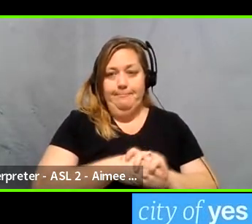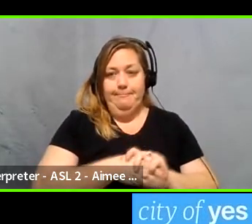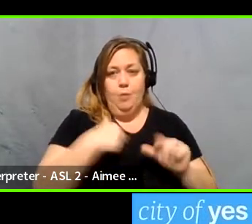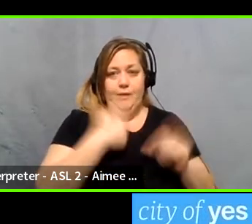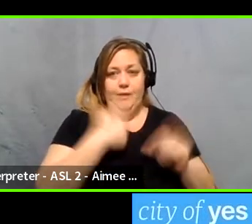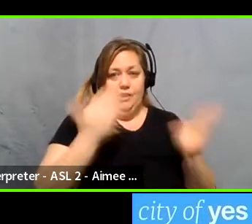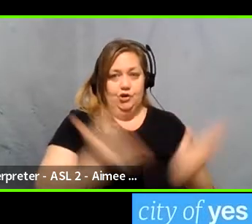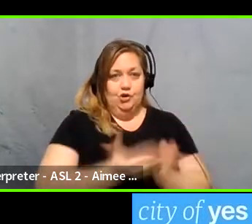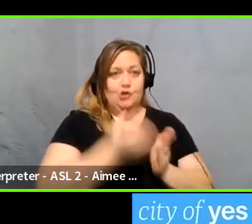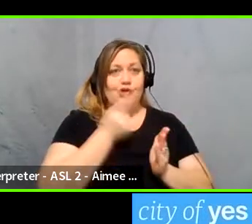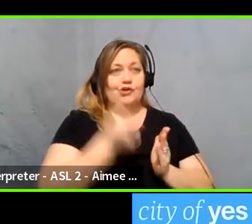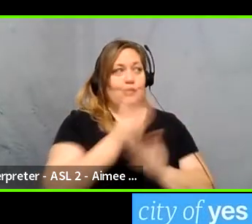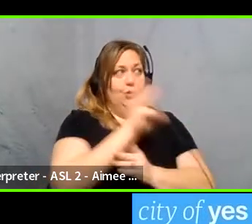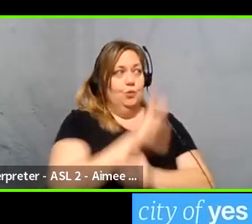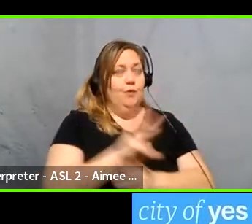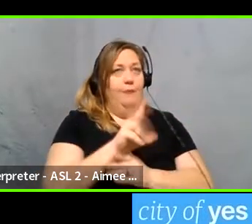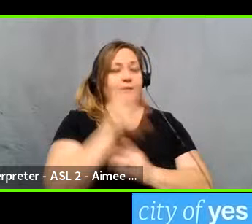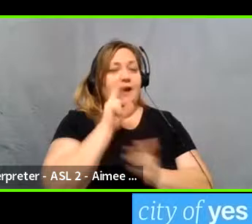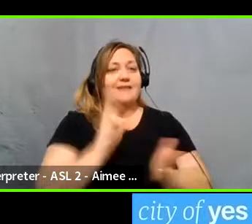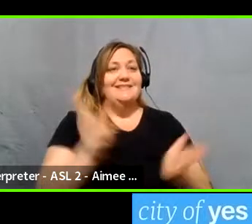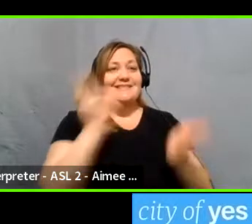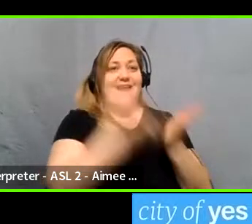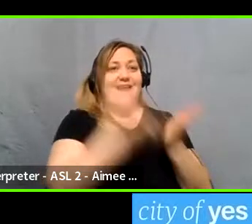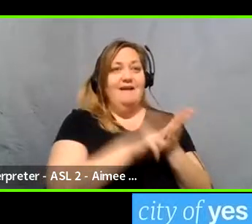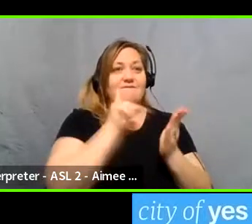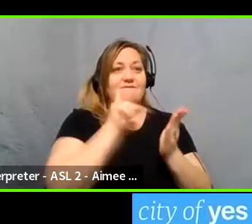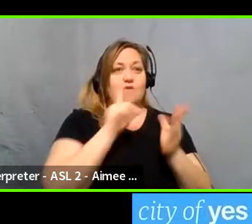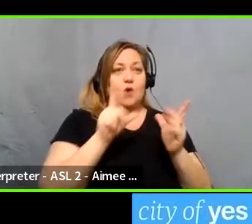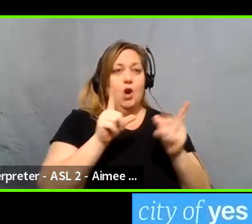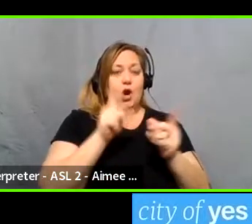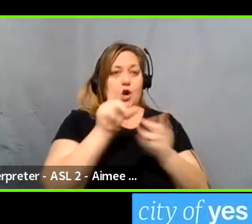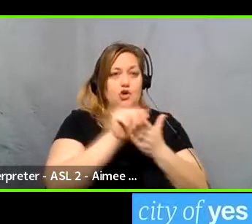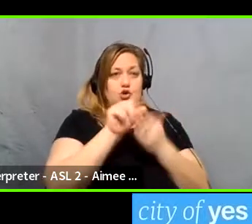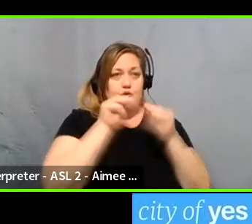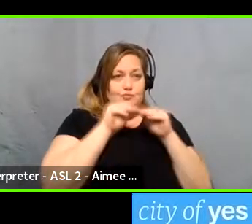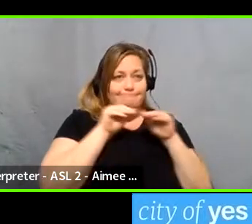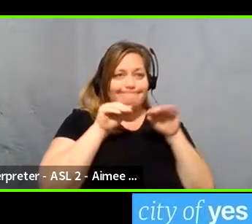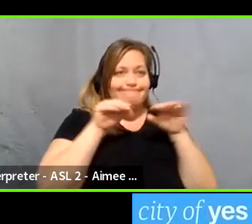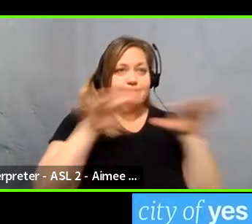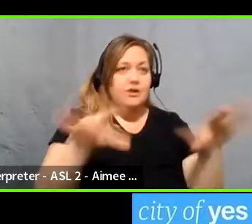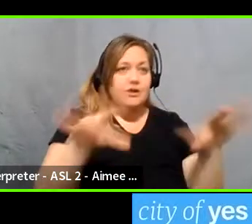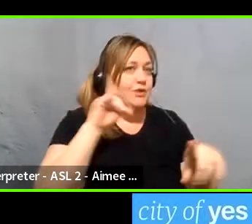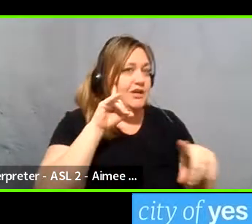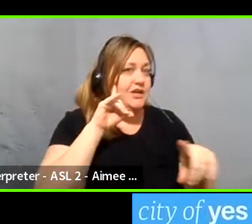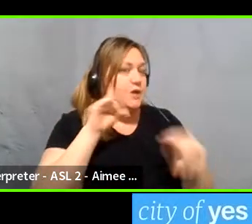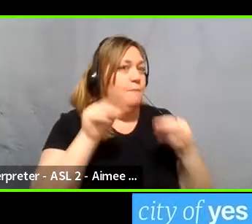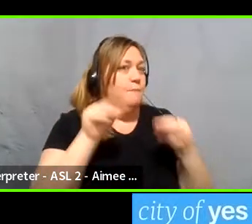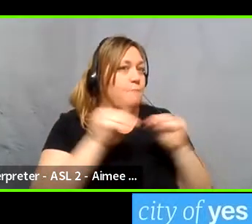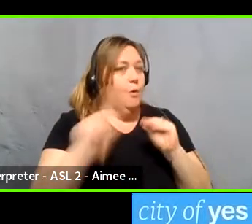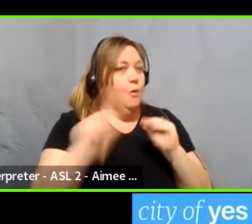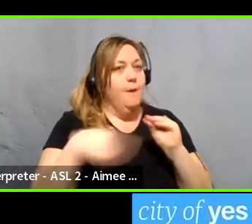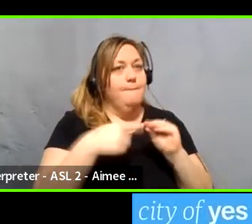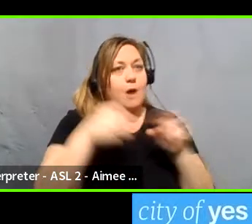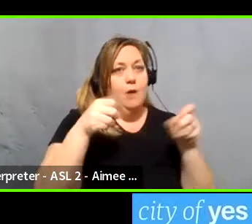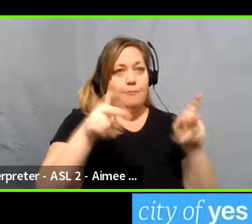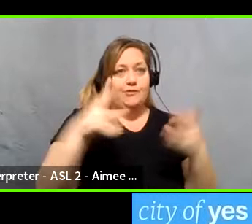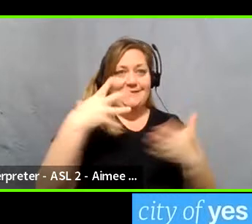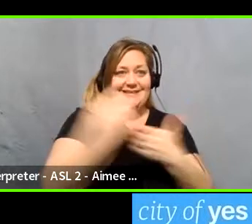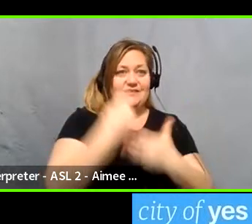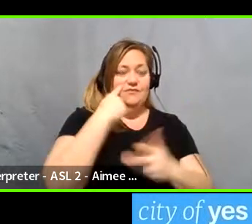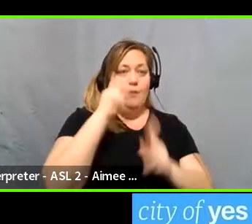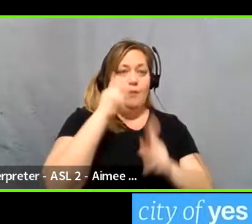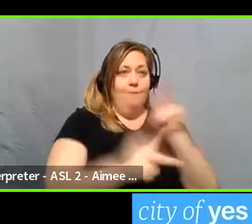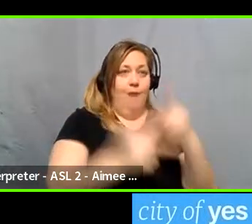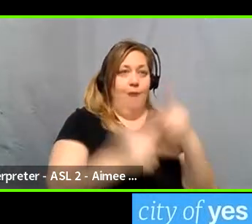you on the website to sign up for our newsletter. That is where we'll hear about more opportunities for